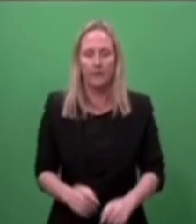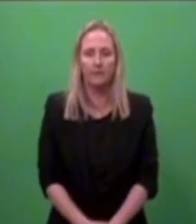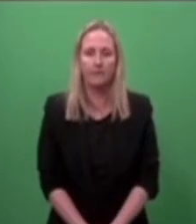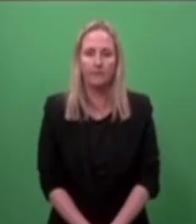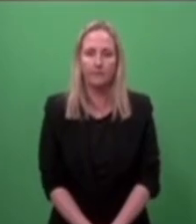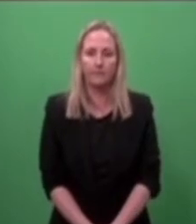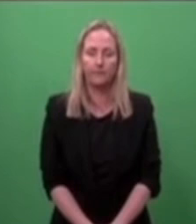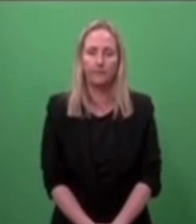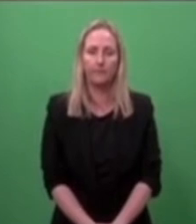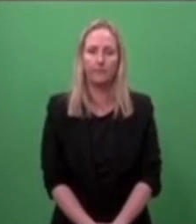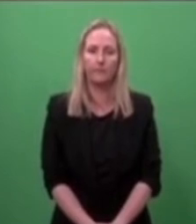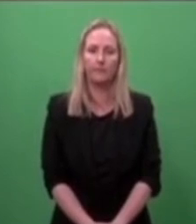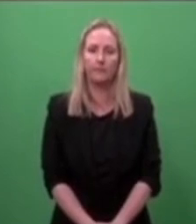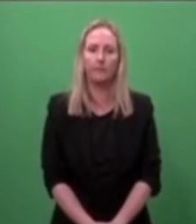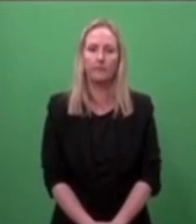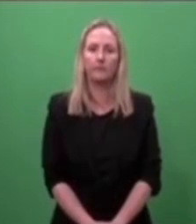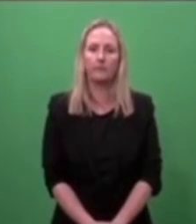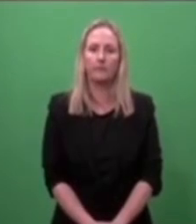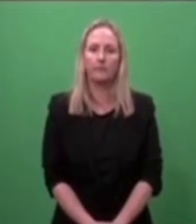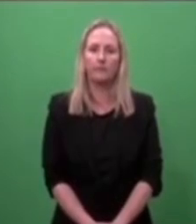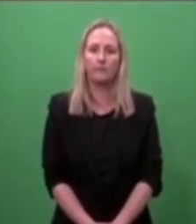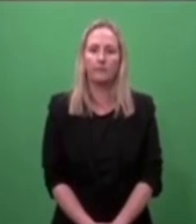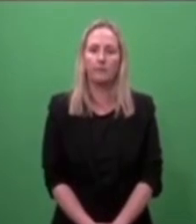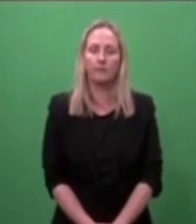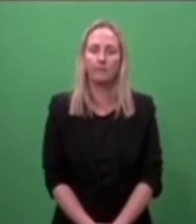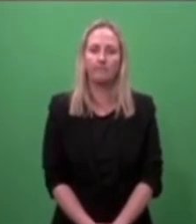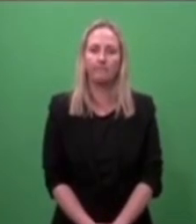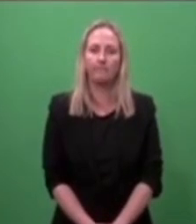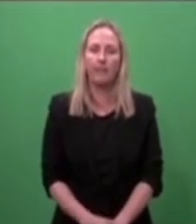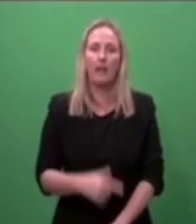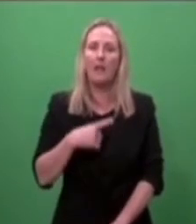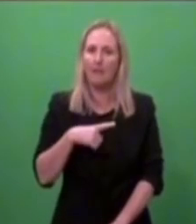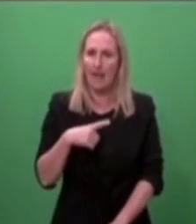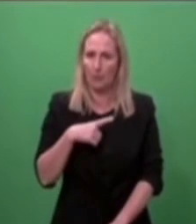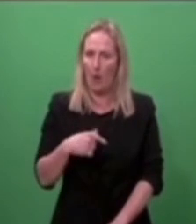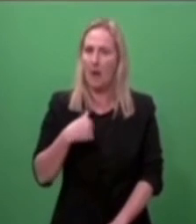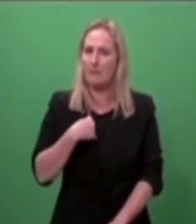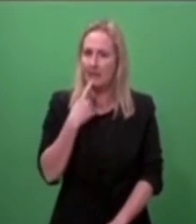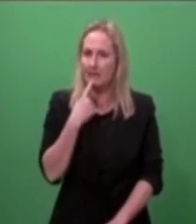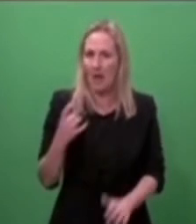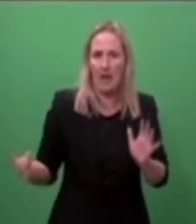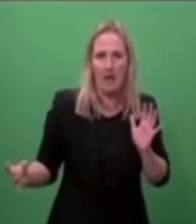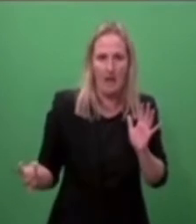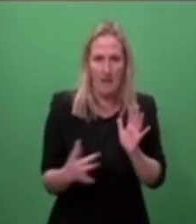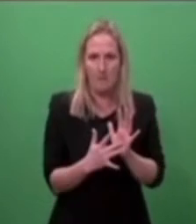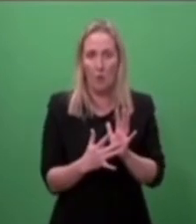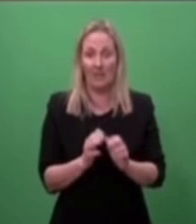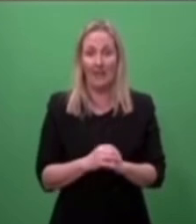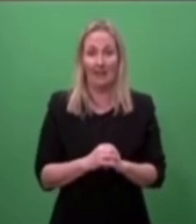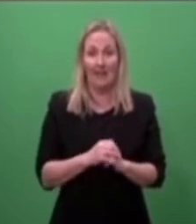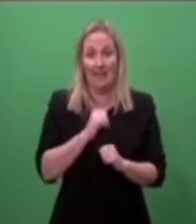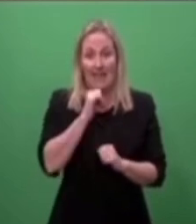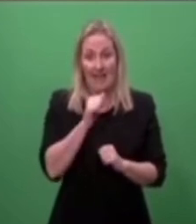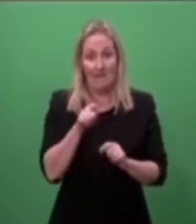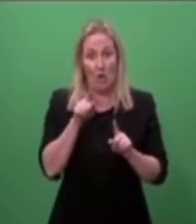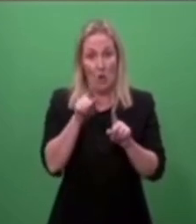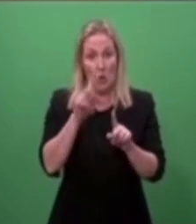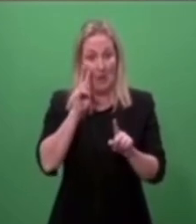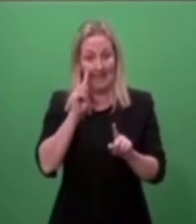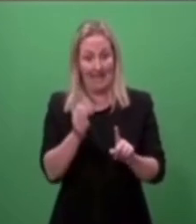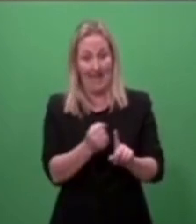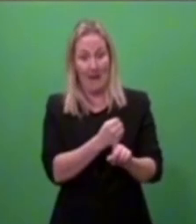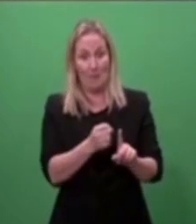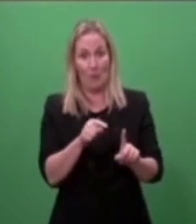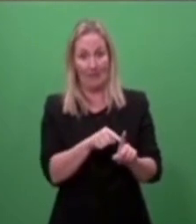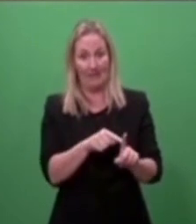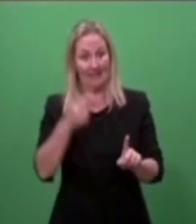Which is why I cannot express this enough. If you see something, say something. Too